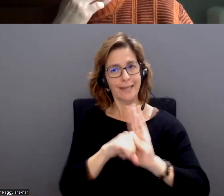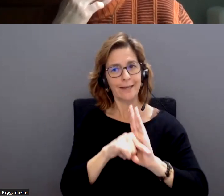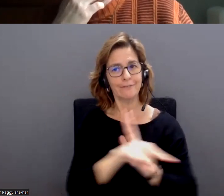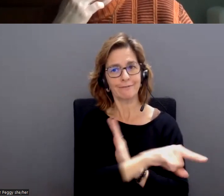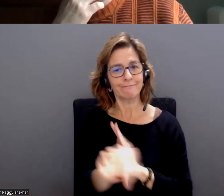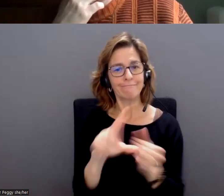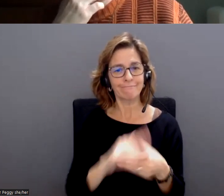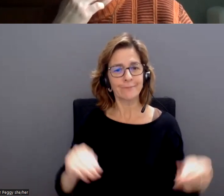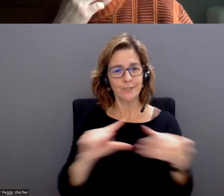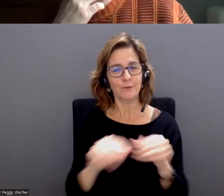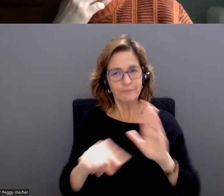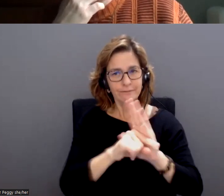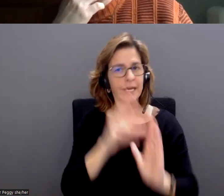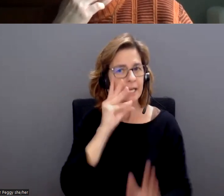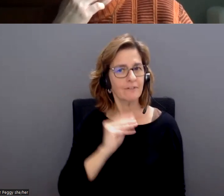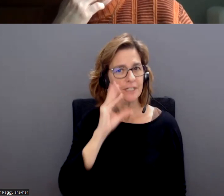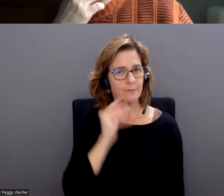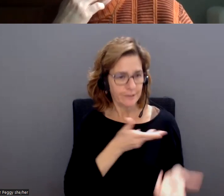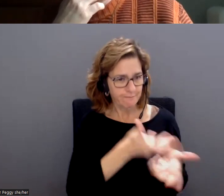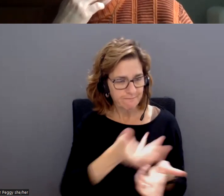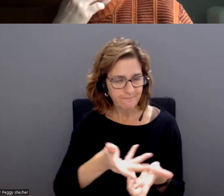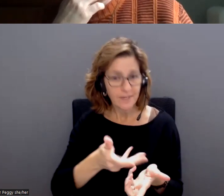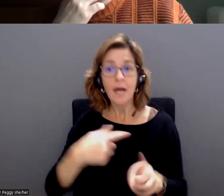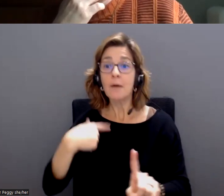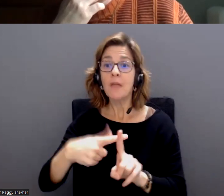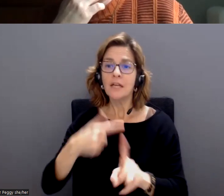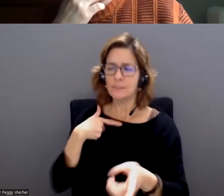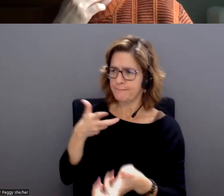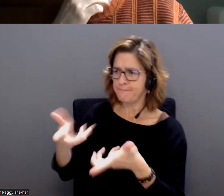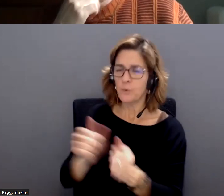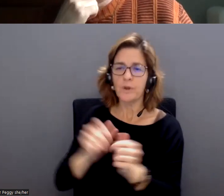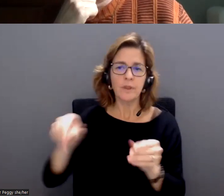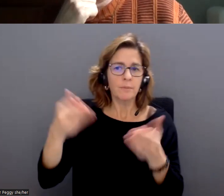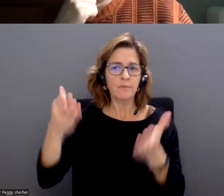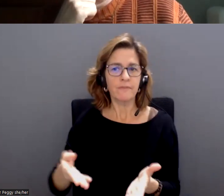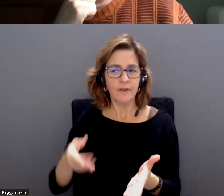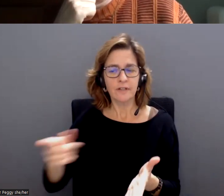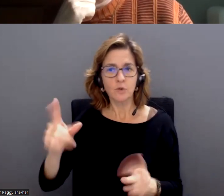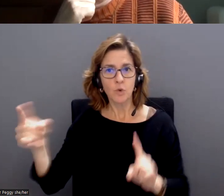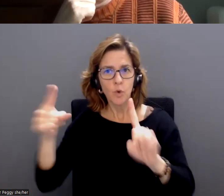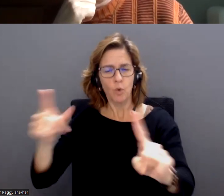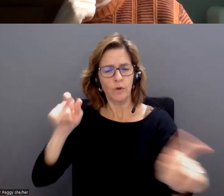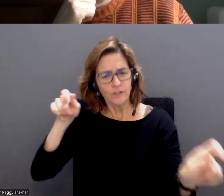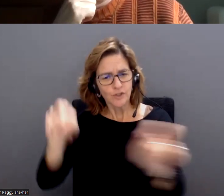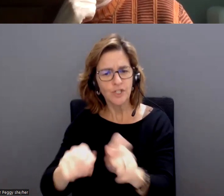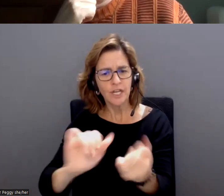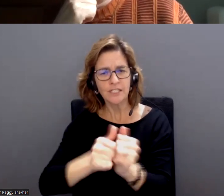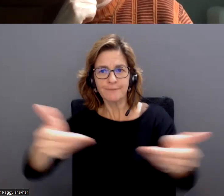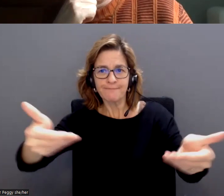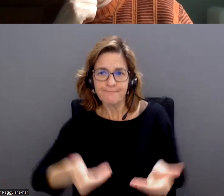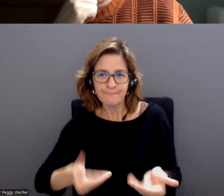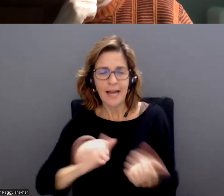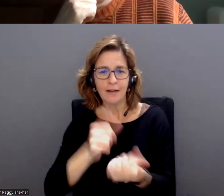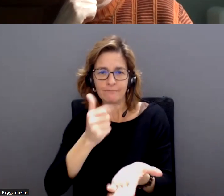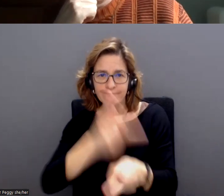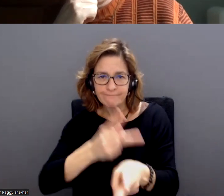those spaces, as well as providers looking to change the way that things are going. And so we actually have,